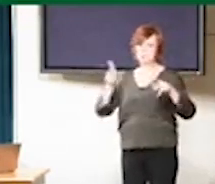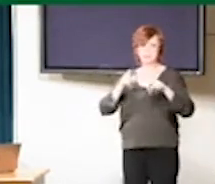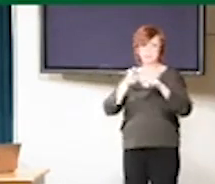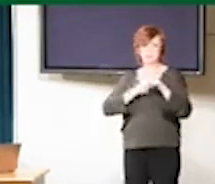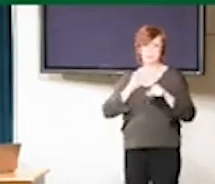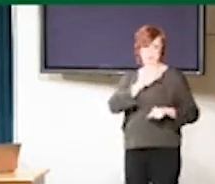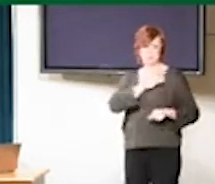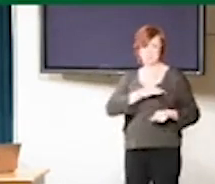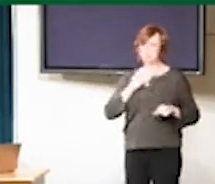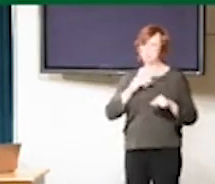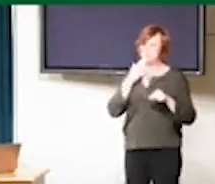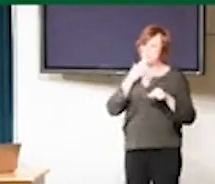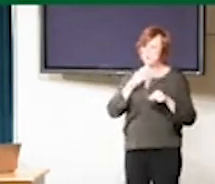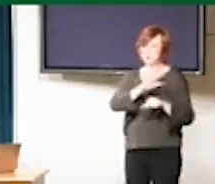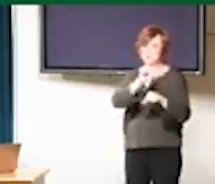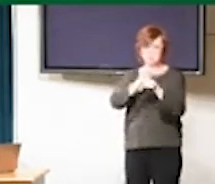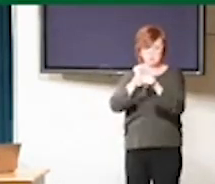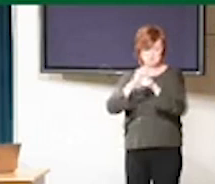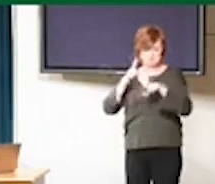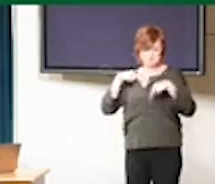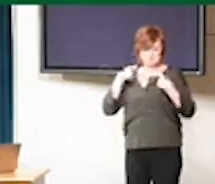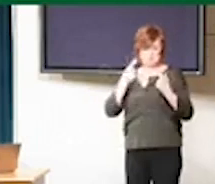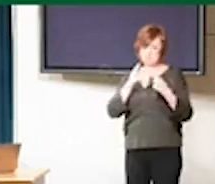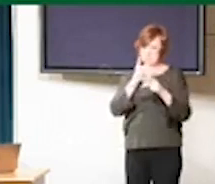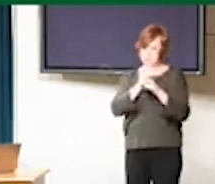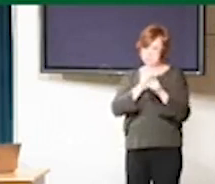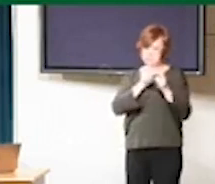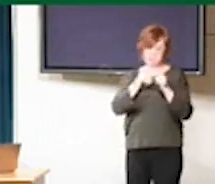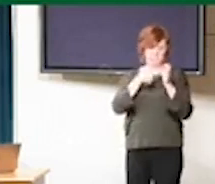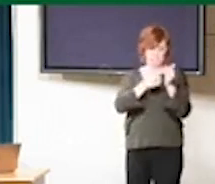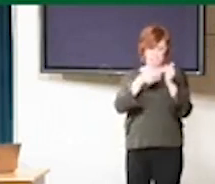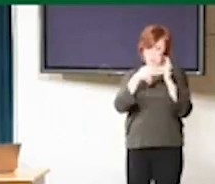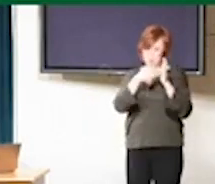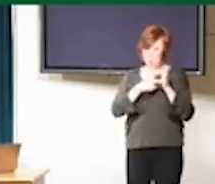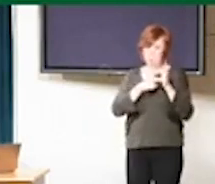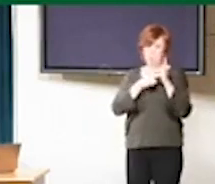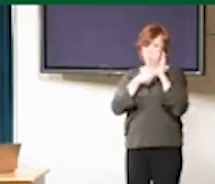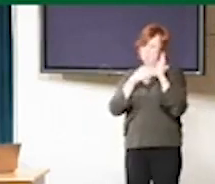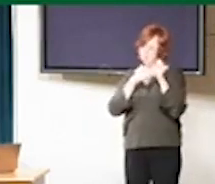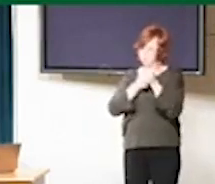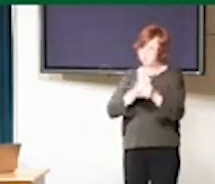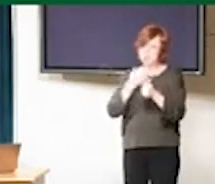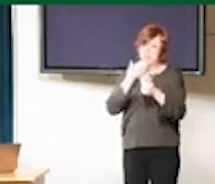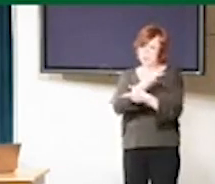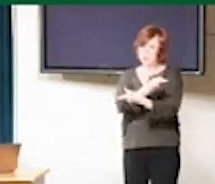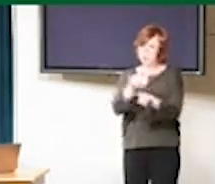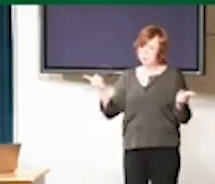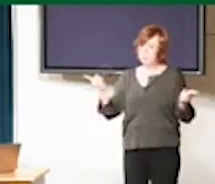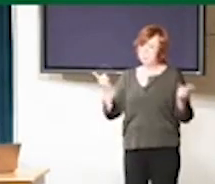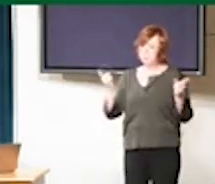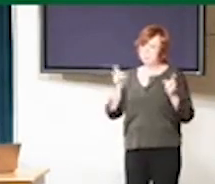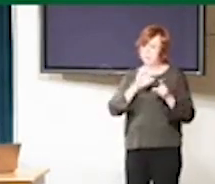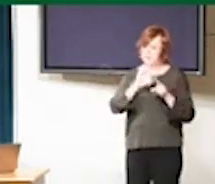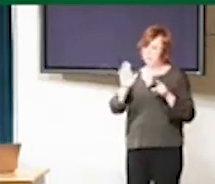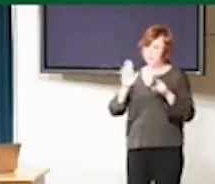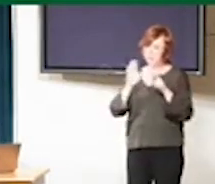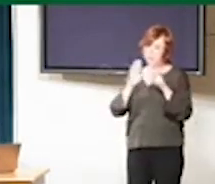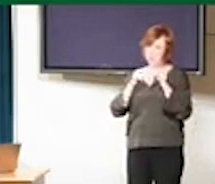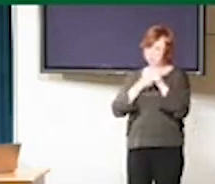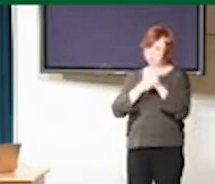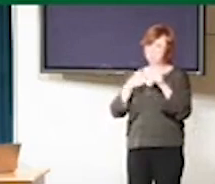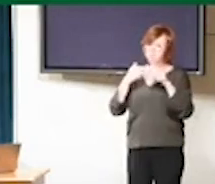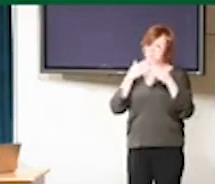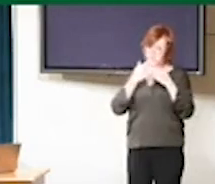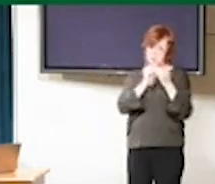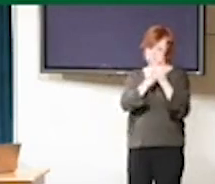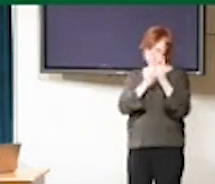to control the spread of COVID-19. It is having an impact, but we are a long ways from being through this